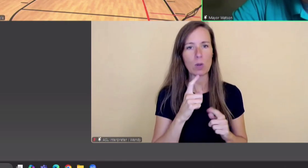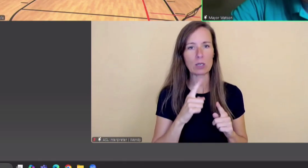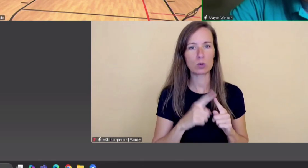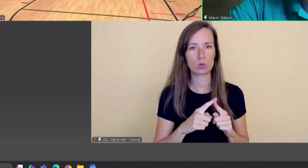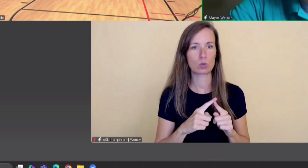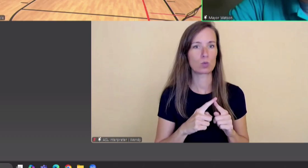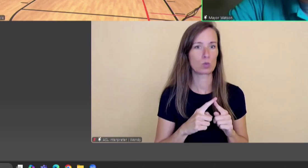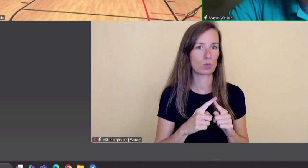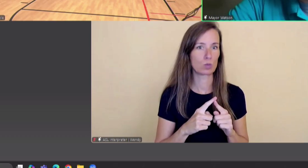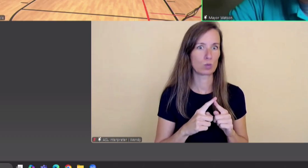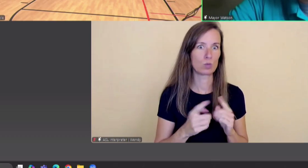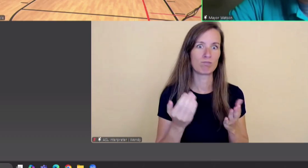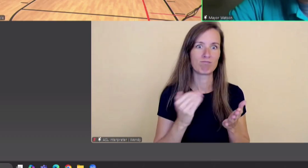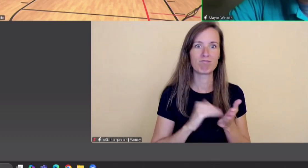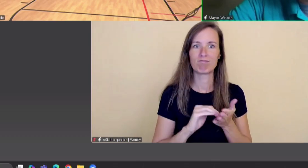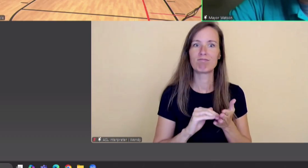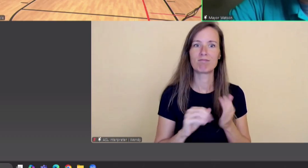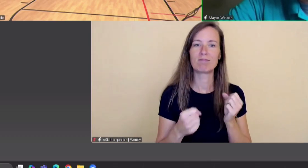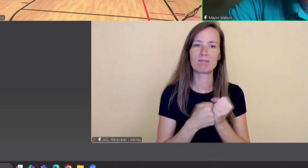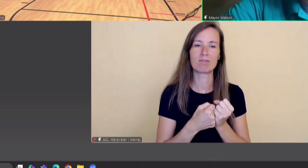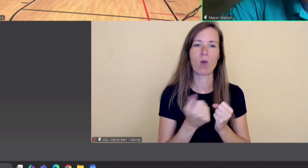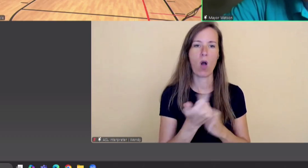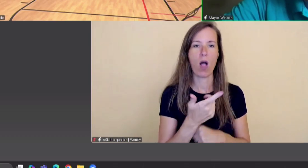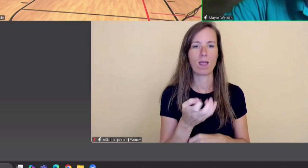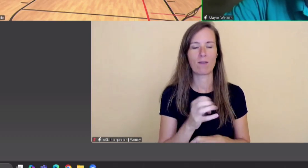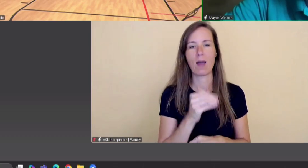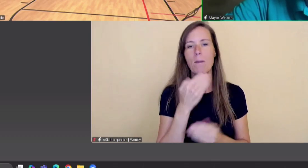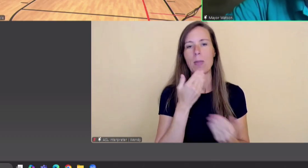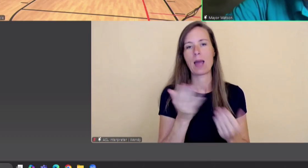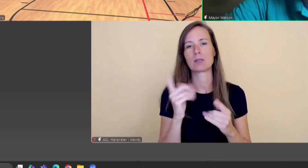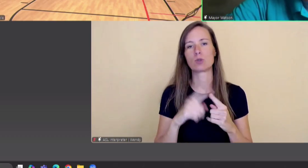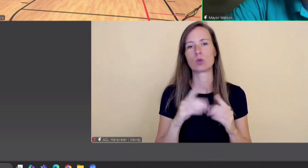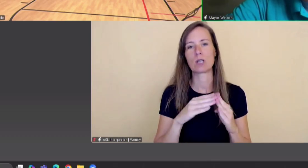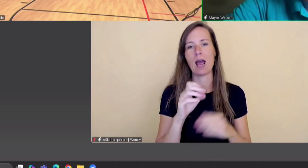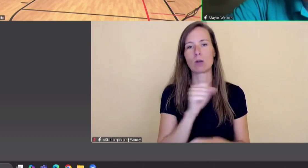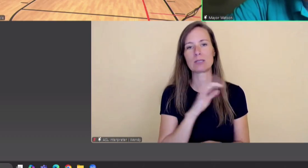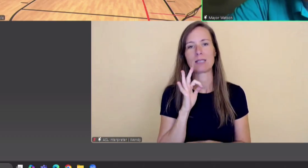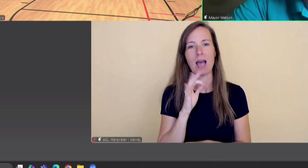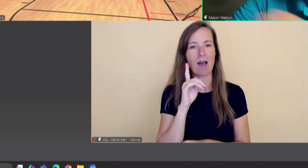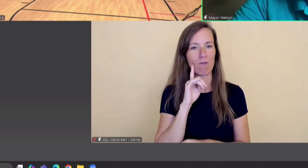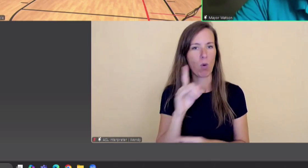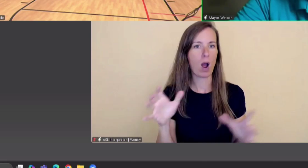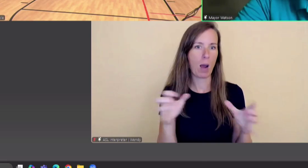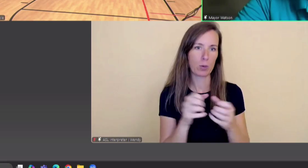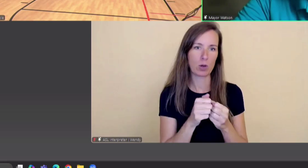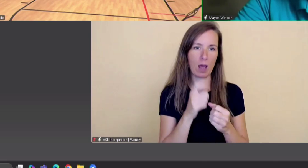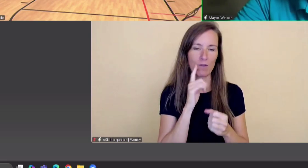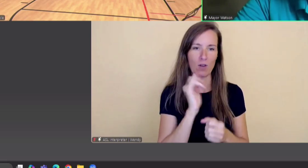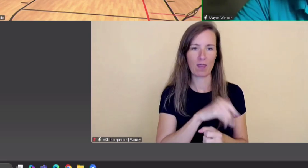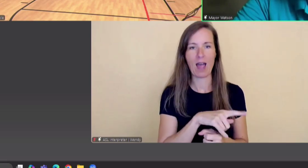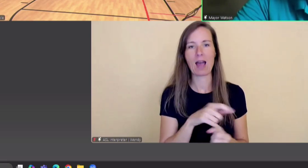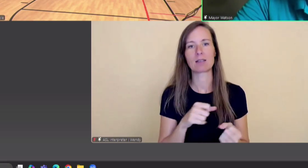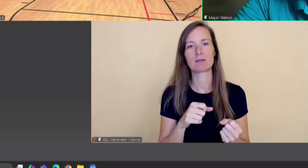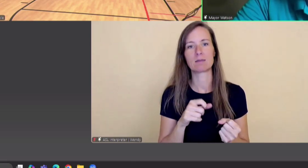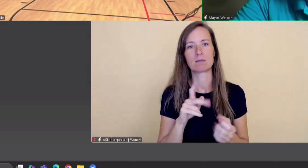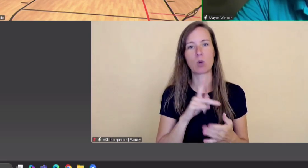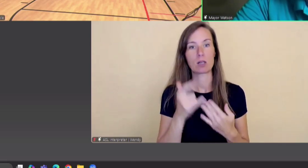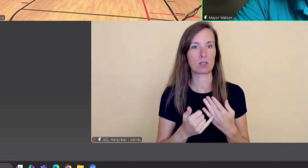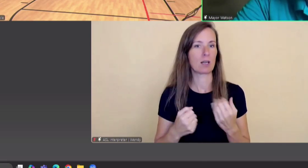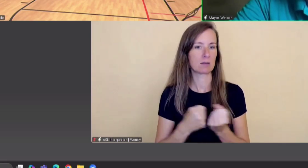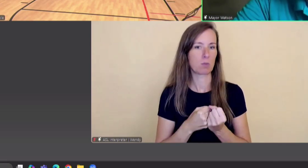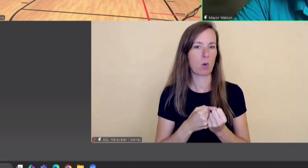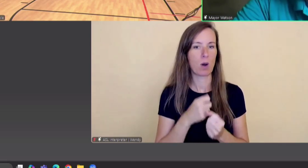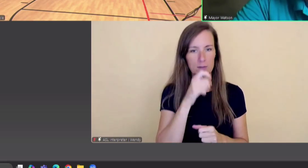them in thanks to the town staff for coming together on that initiative. I see 4 attendees